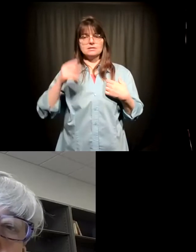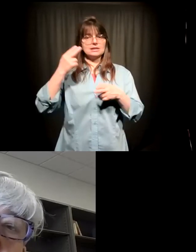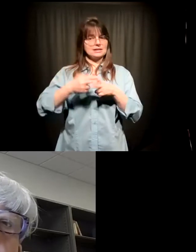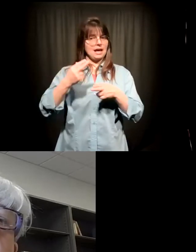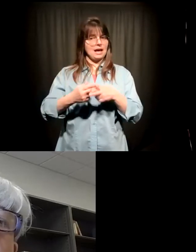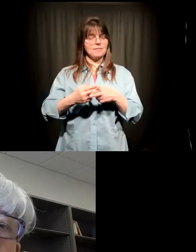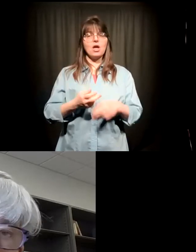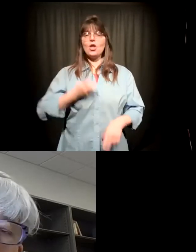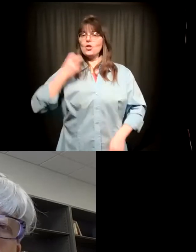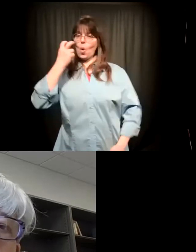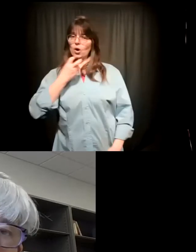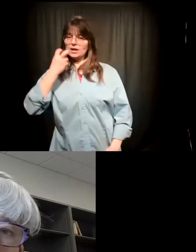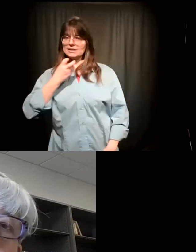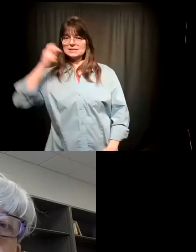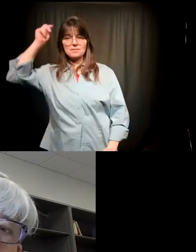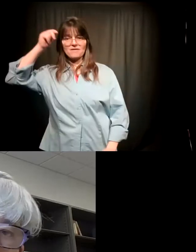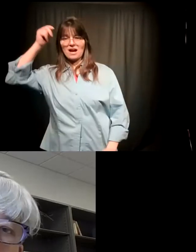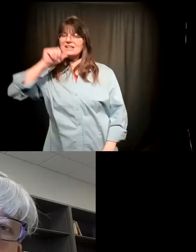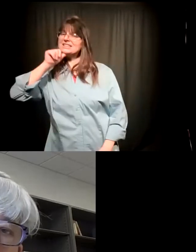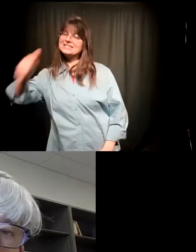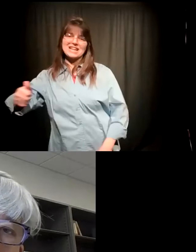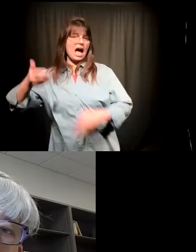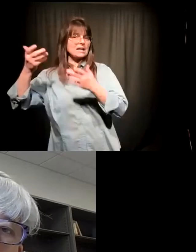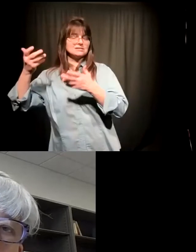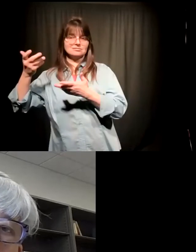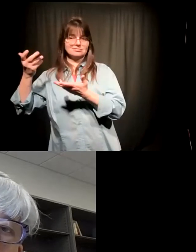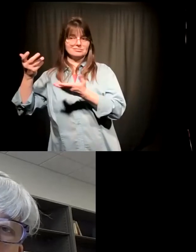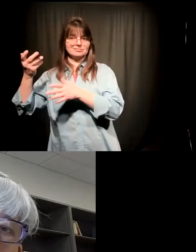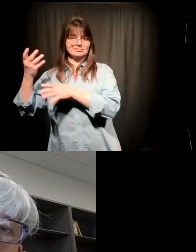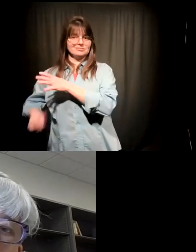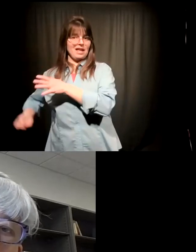oralism is not dead. It continues in a form of education called